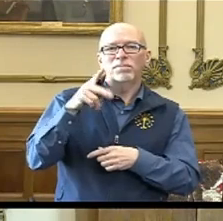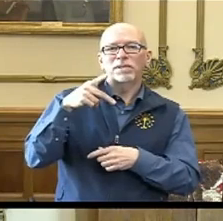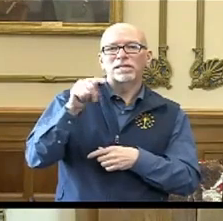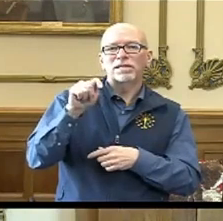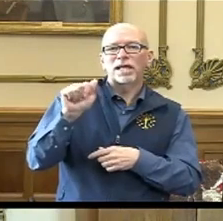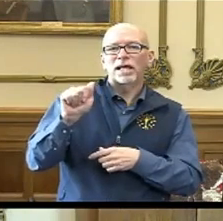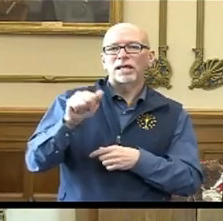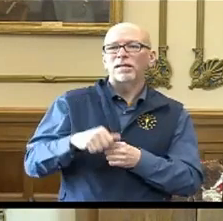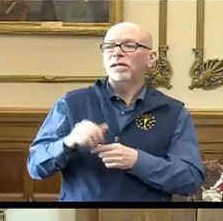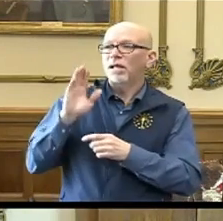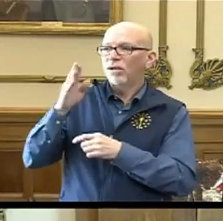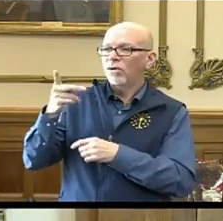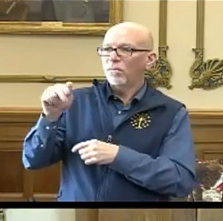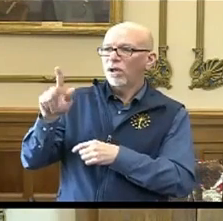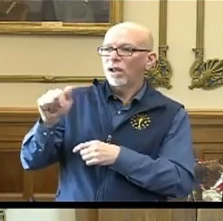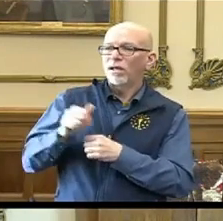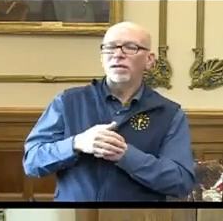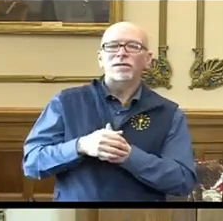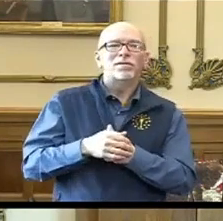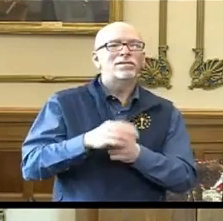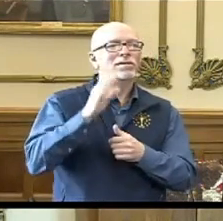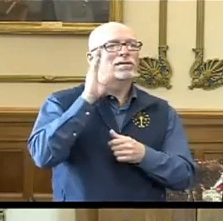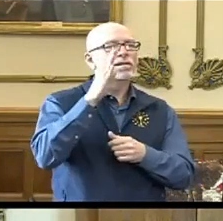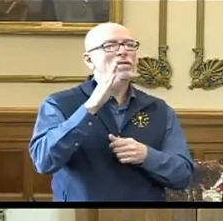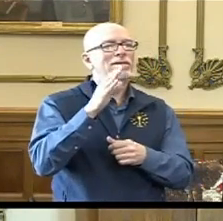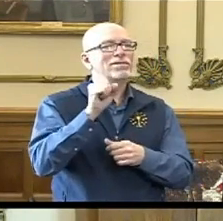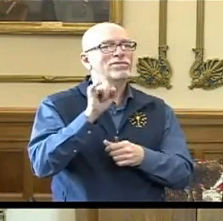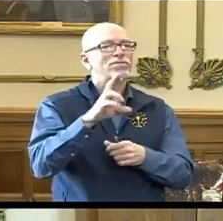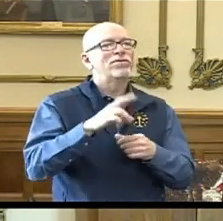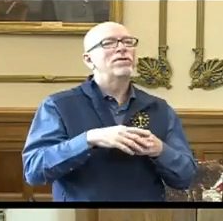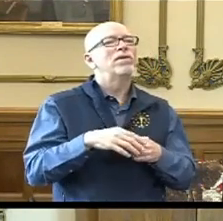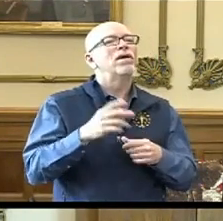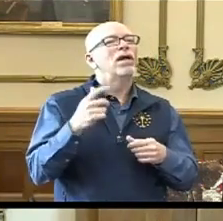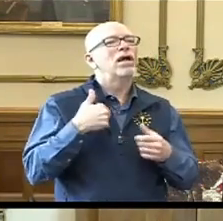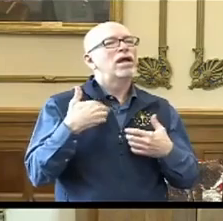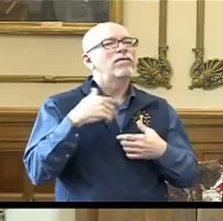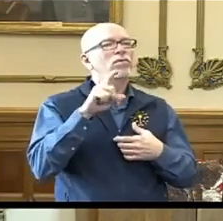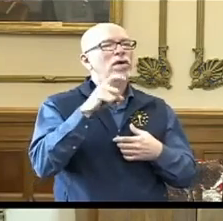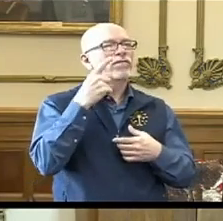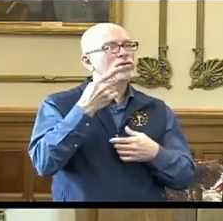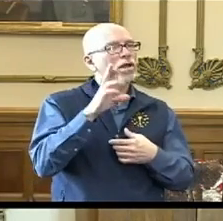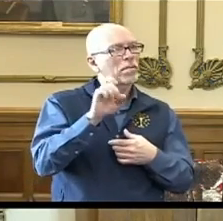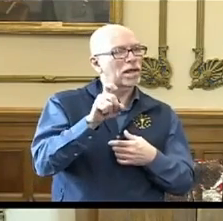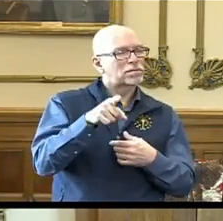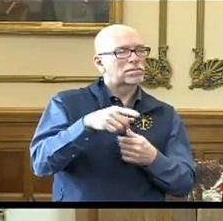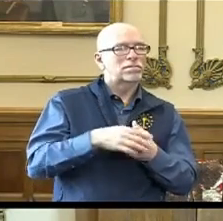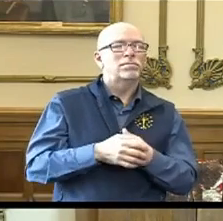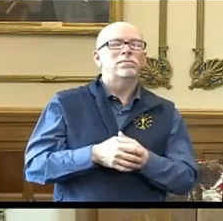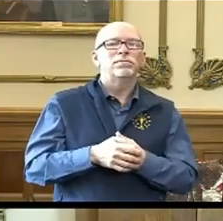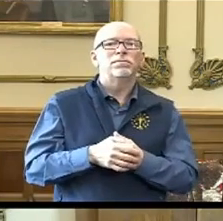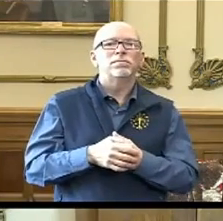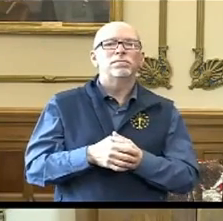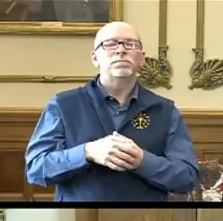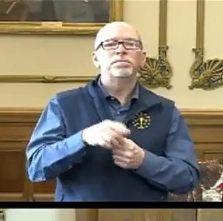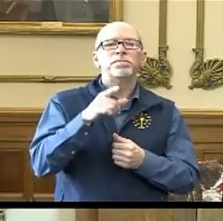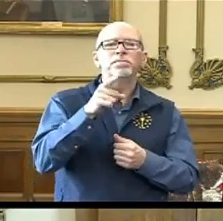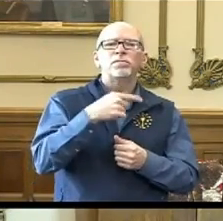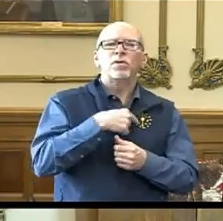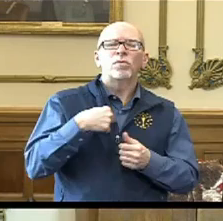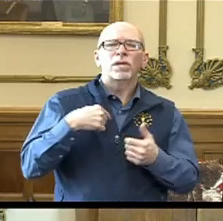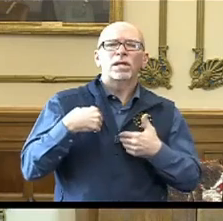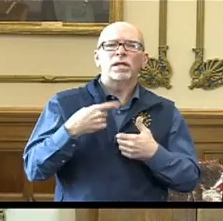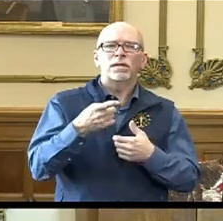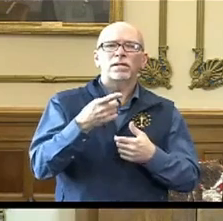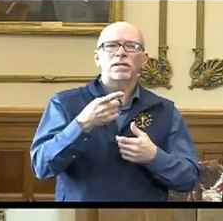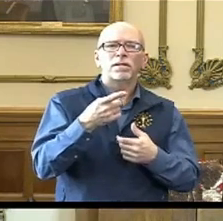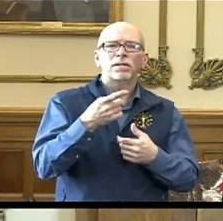Hello, Paula. Hi, sir. I have a question for Dr. Box. We had a viewer